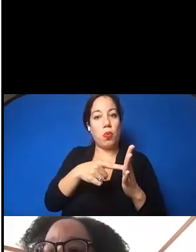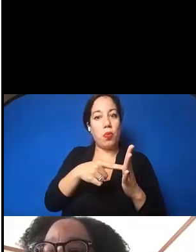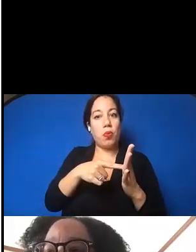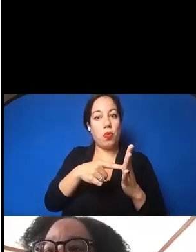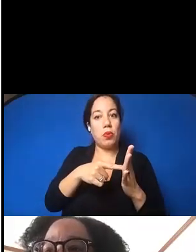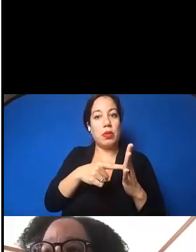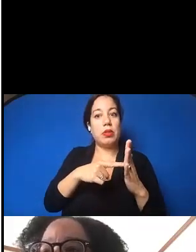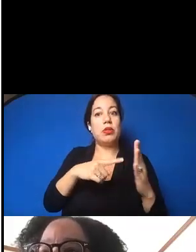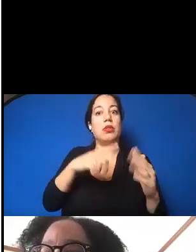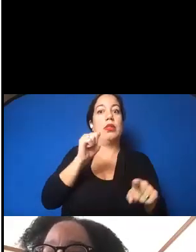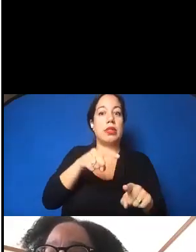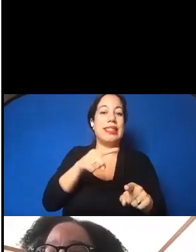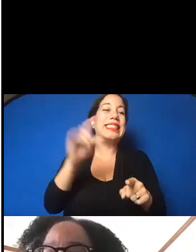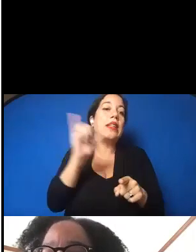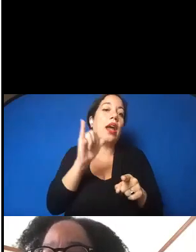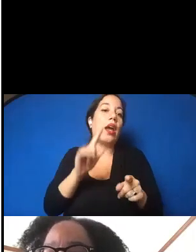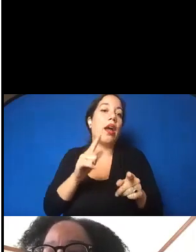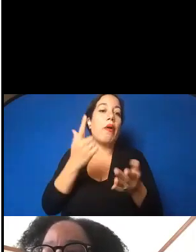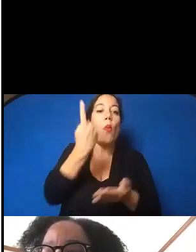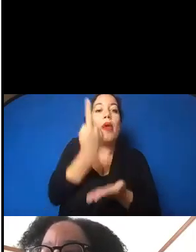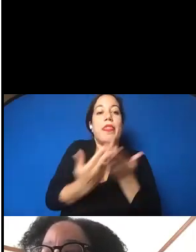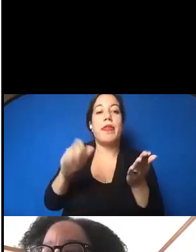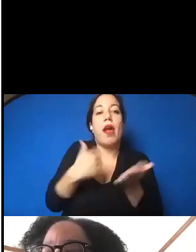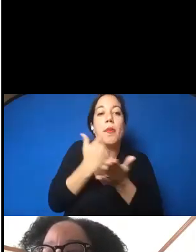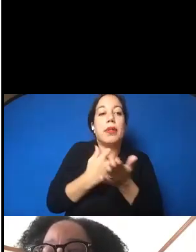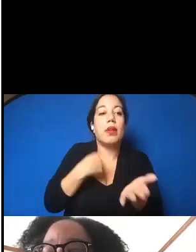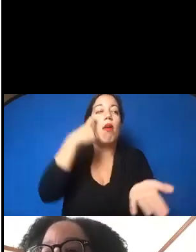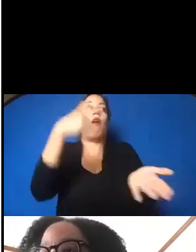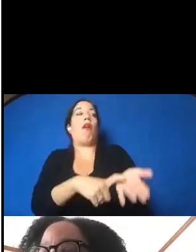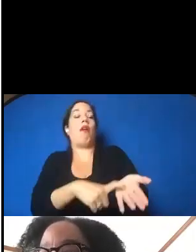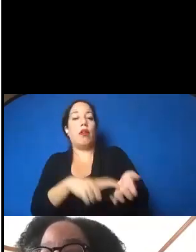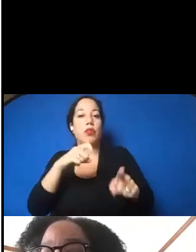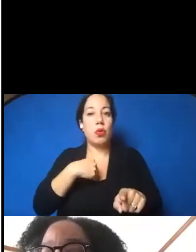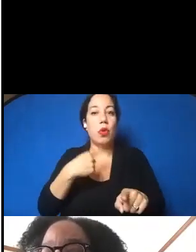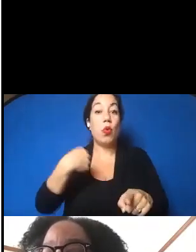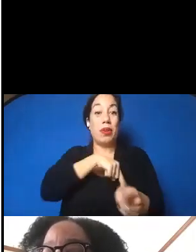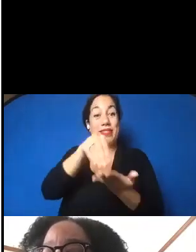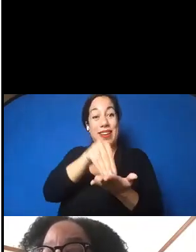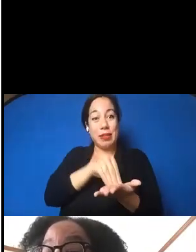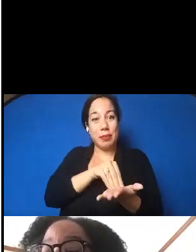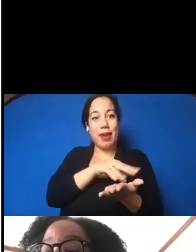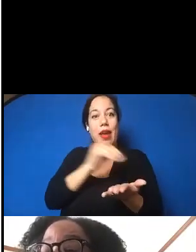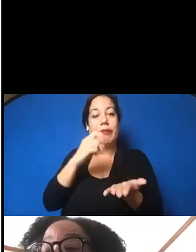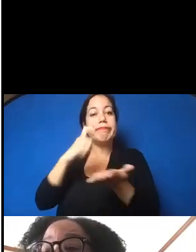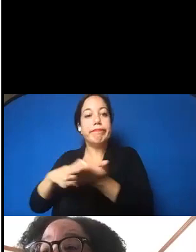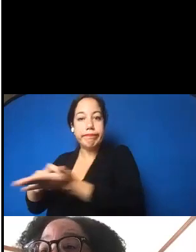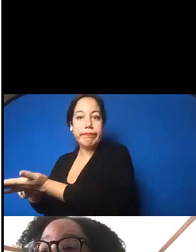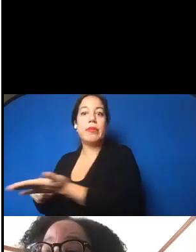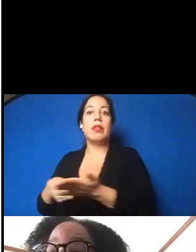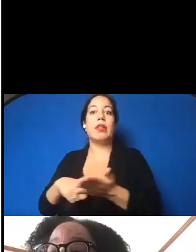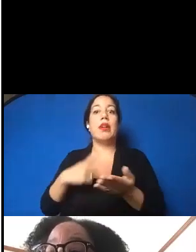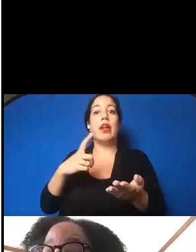as the canary in the coal mine. And I have to say that we've heard not only documented, but also anecdotal accounts that inform